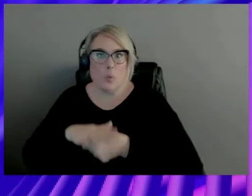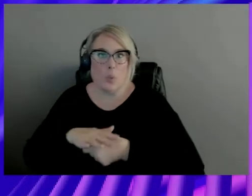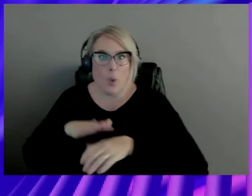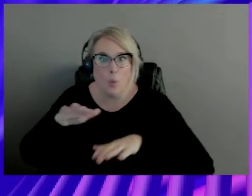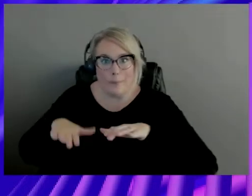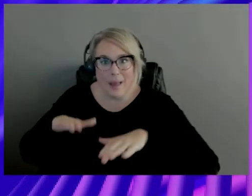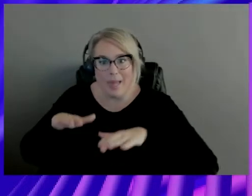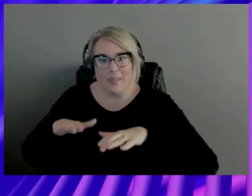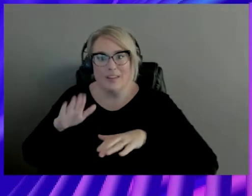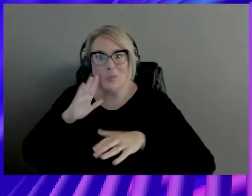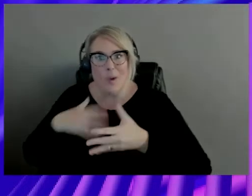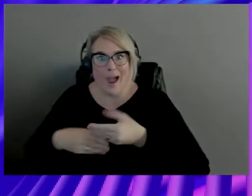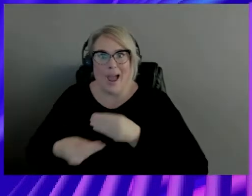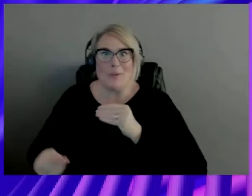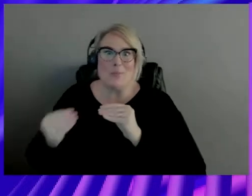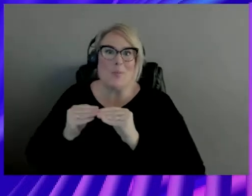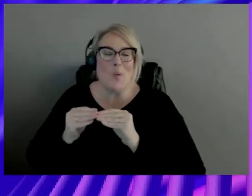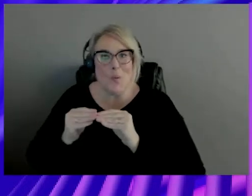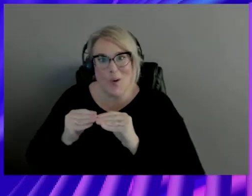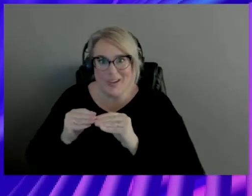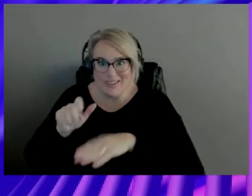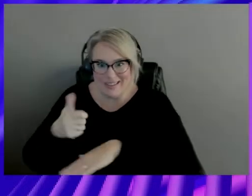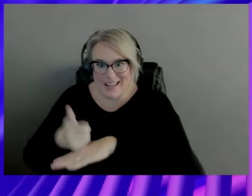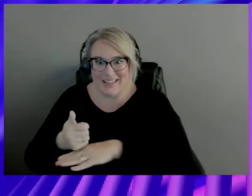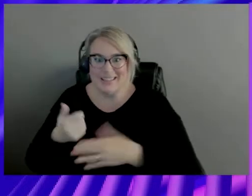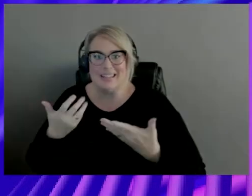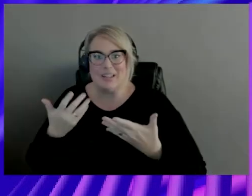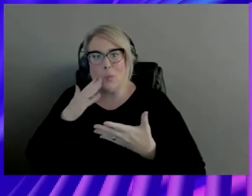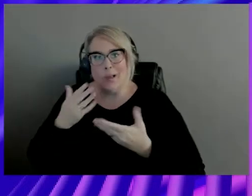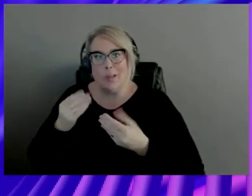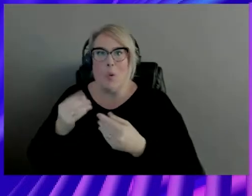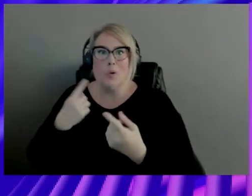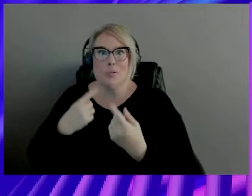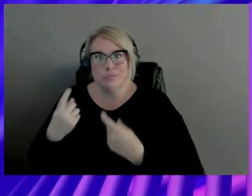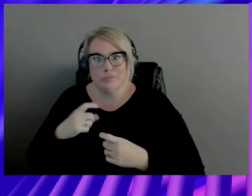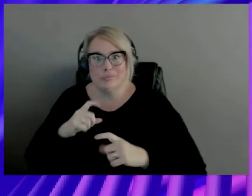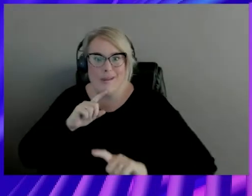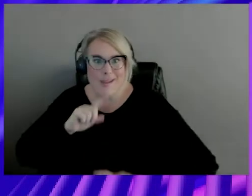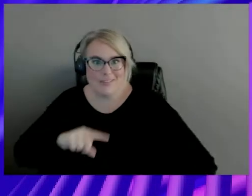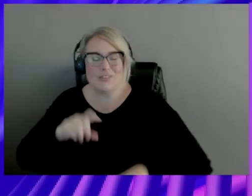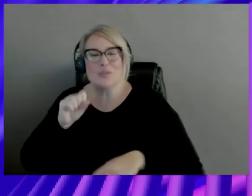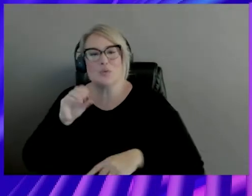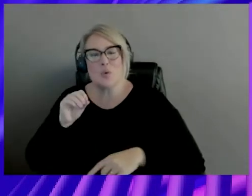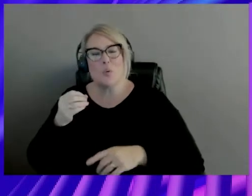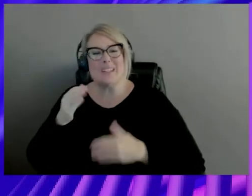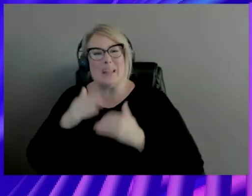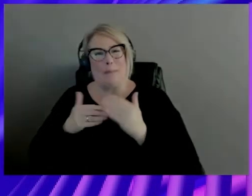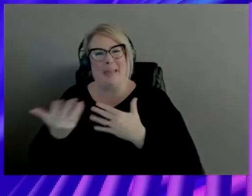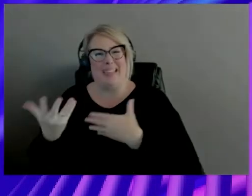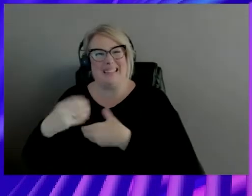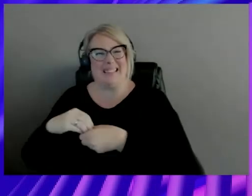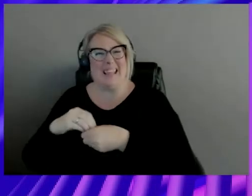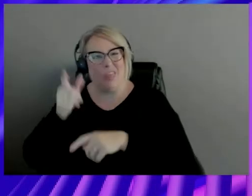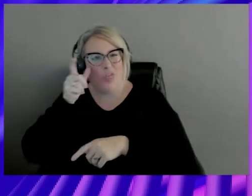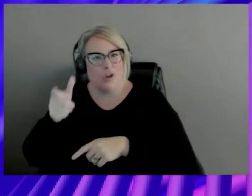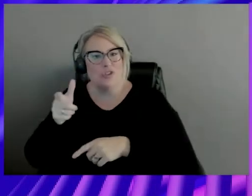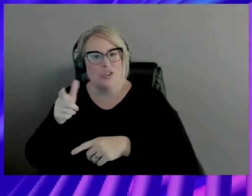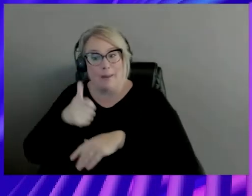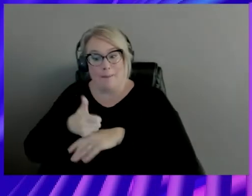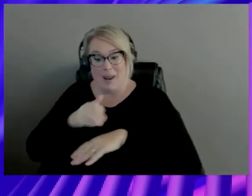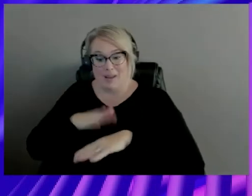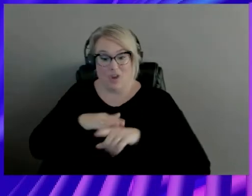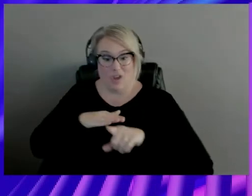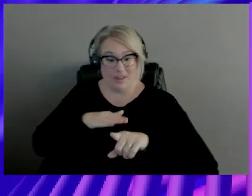more settings of, do you want application load balancers and things like that. So it, has that sort of built-in logic to figure out, based on these settings,